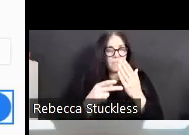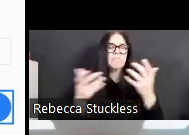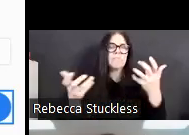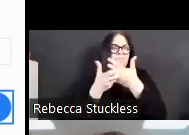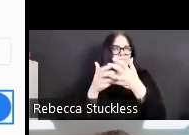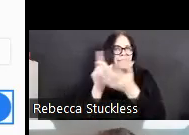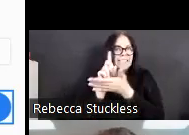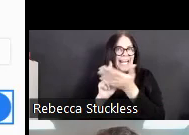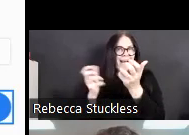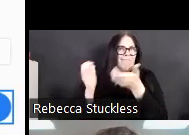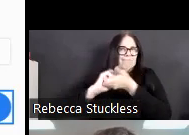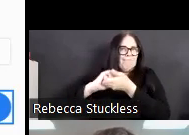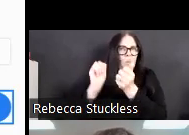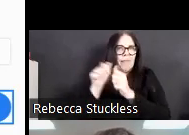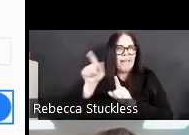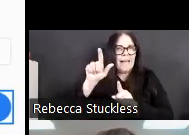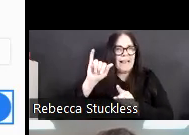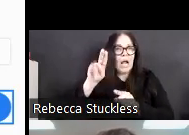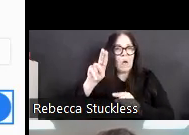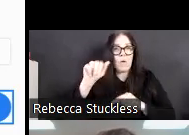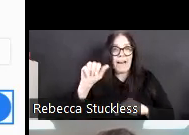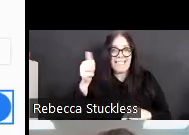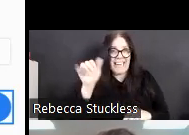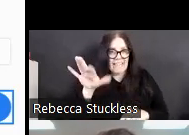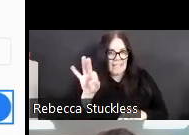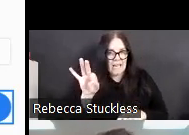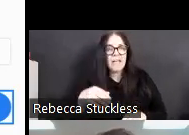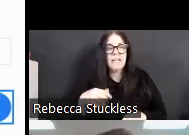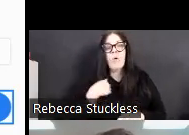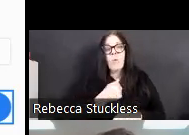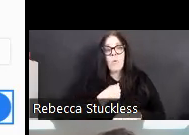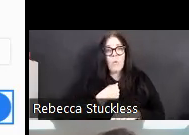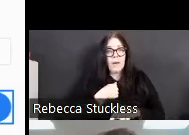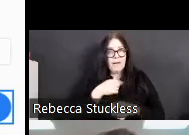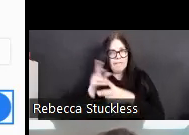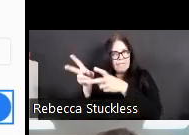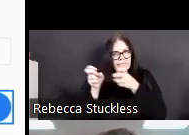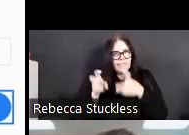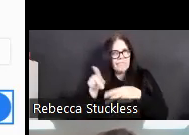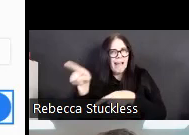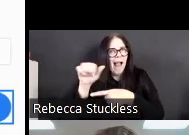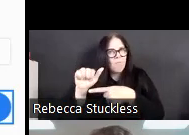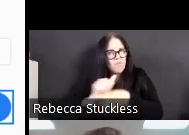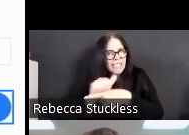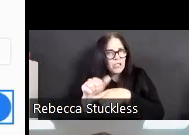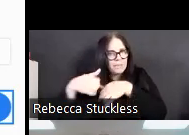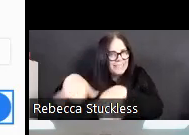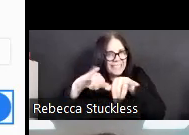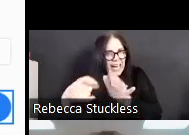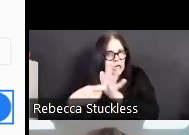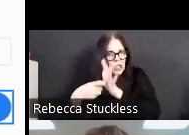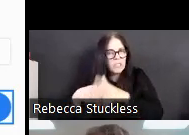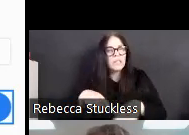1059. And we have designed this right against the apprenticeship standards that the